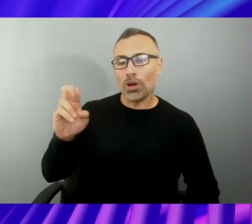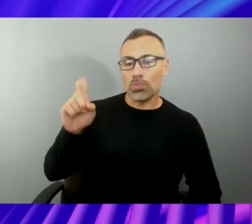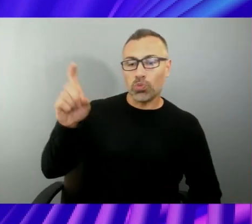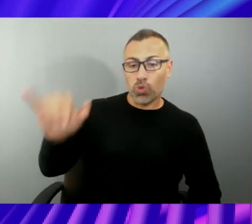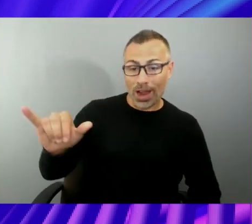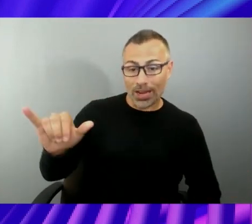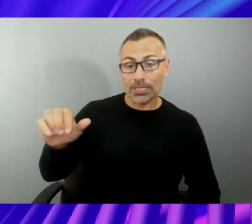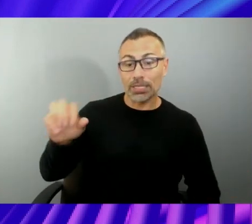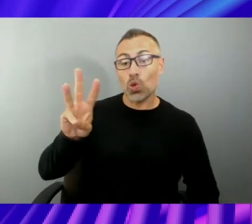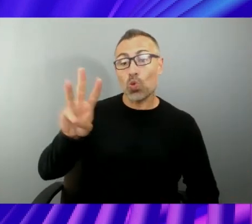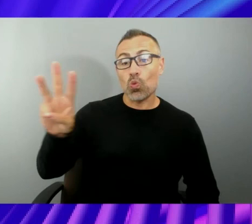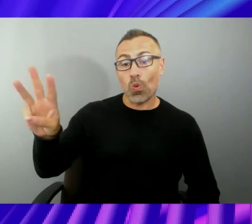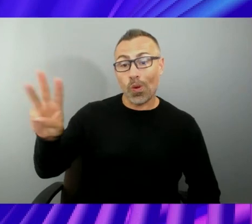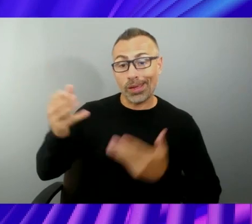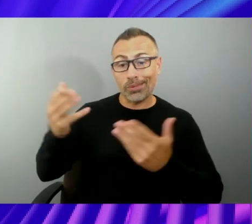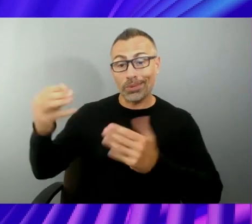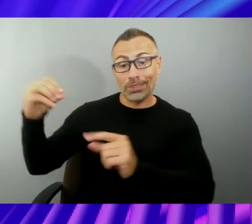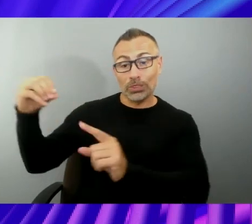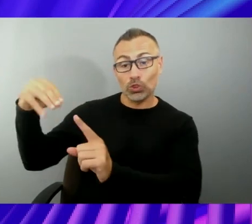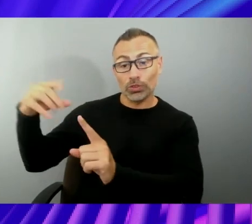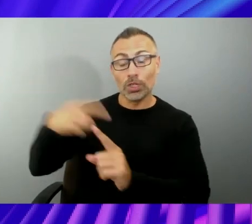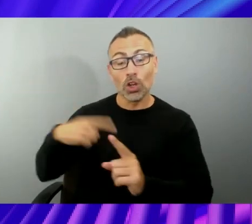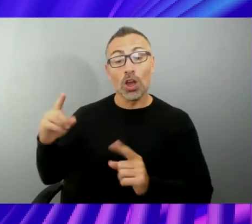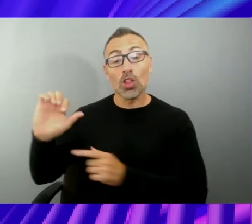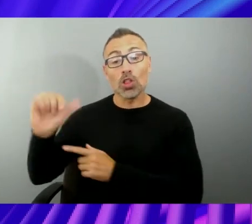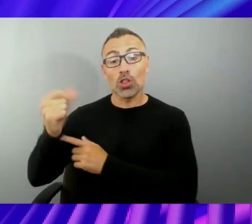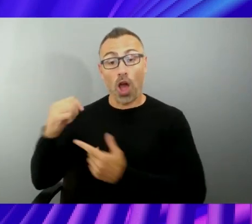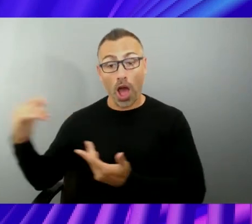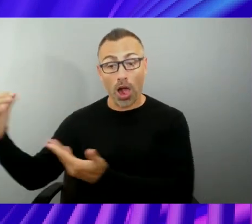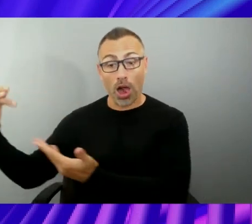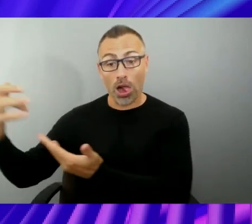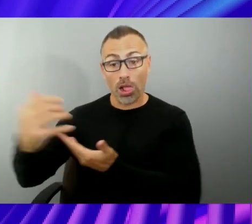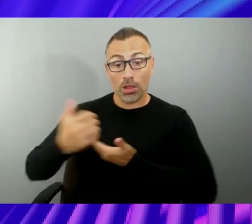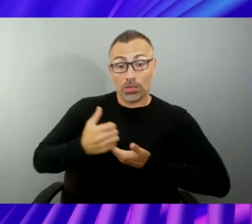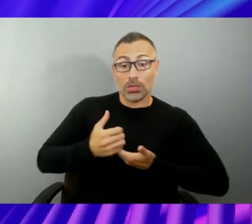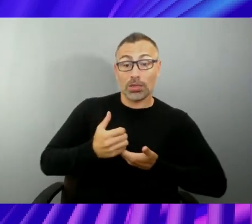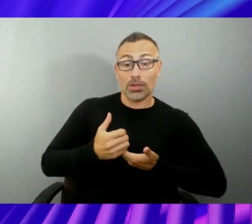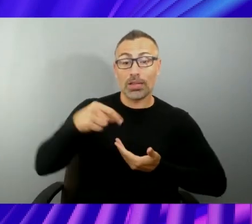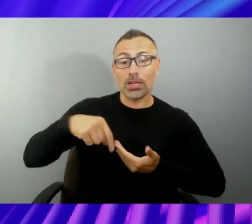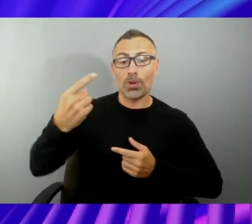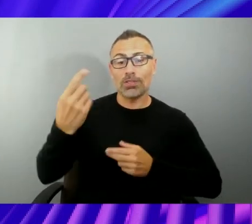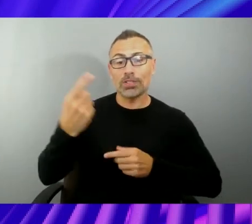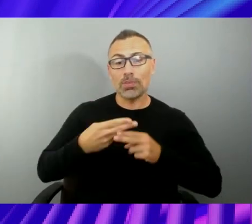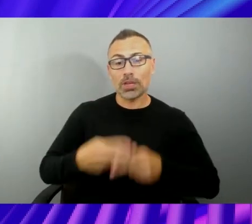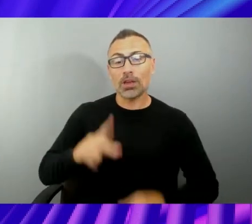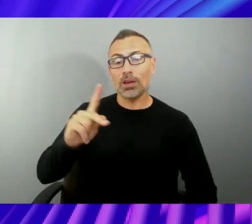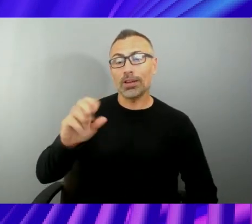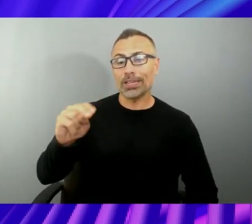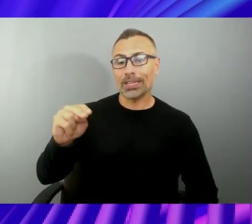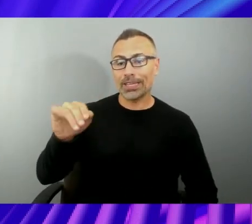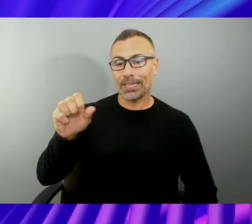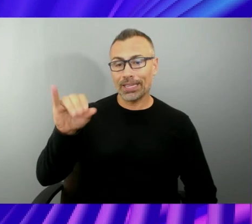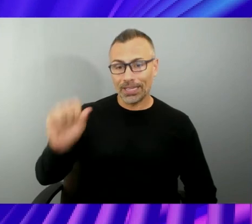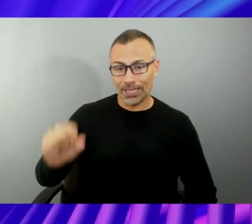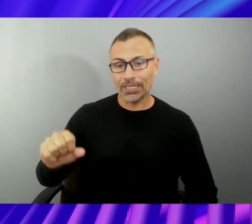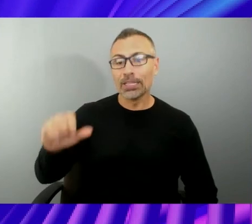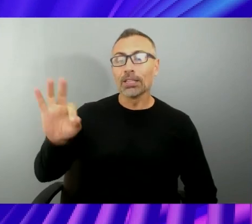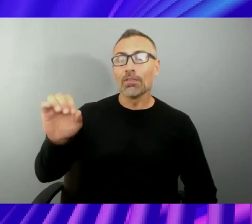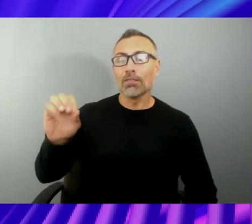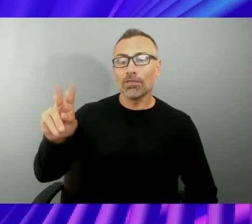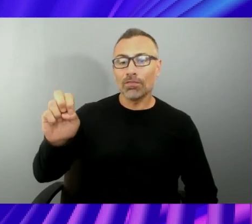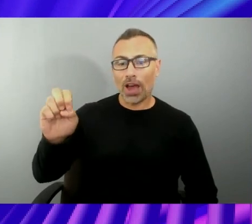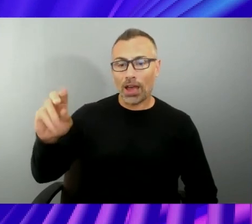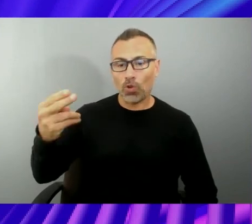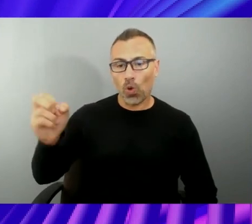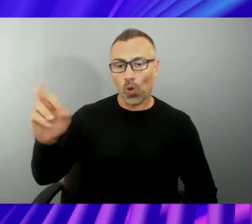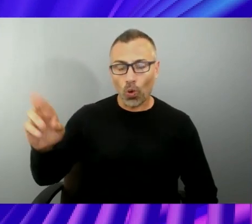there, right? How you collect the logs? I mean, we have something called Kinesis Firehose, where Kinesis agent, you can install it on your web